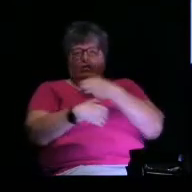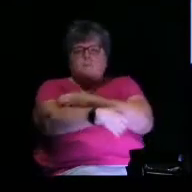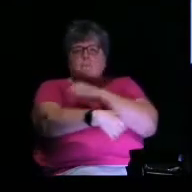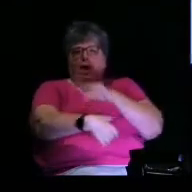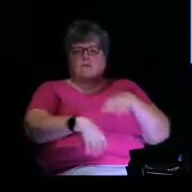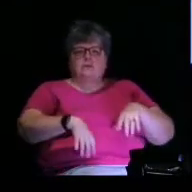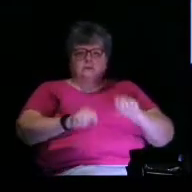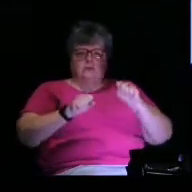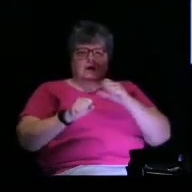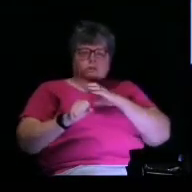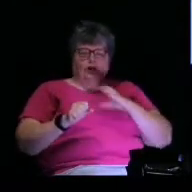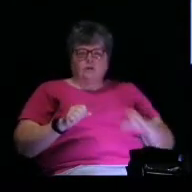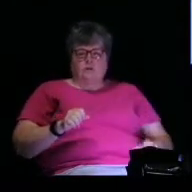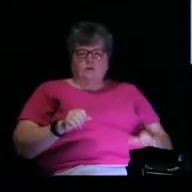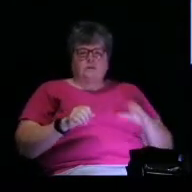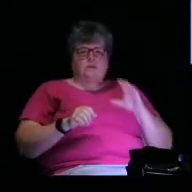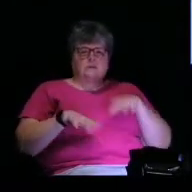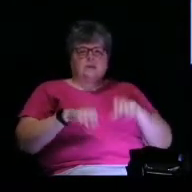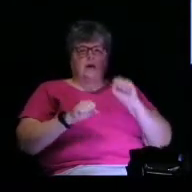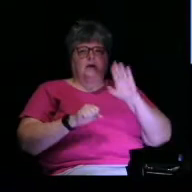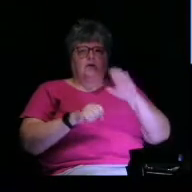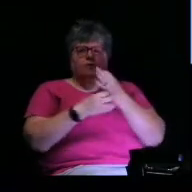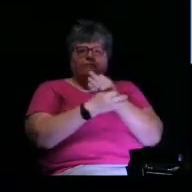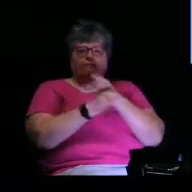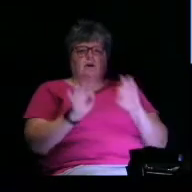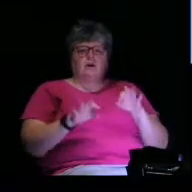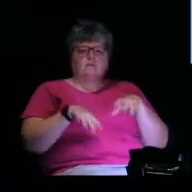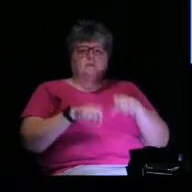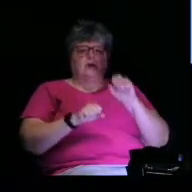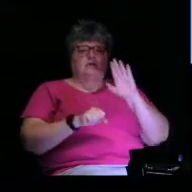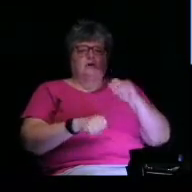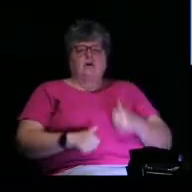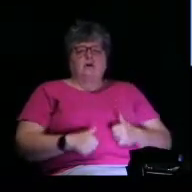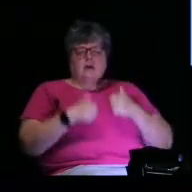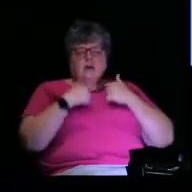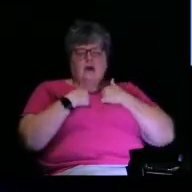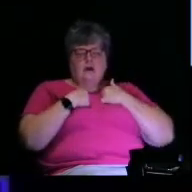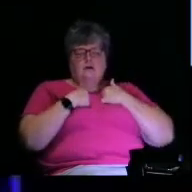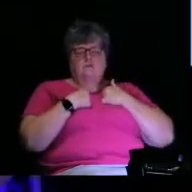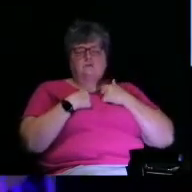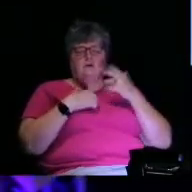take these Christians, take their freedom, take their lives. But what Paul is saying is like,